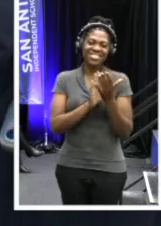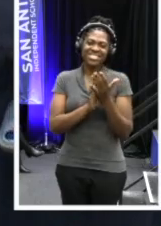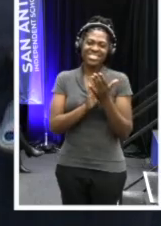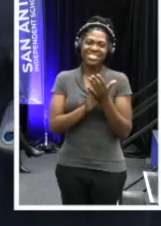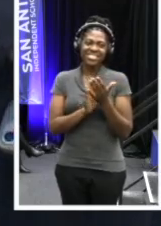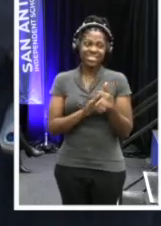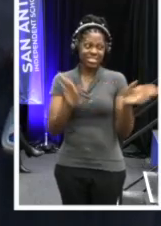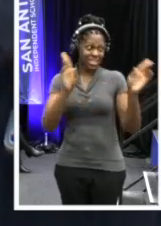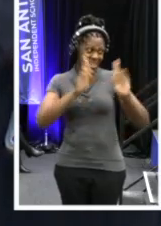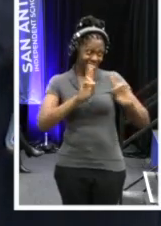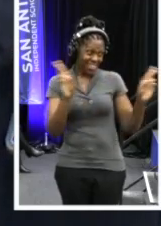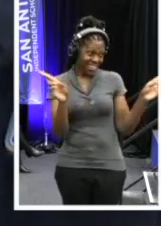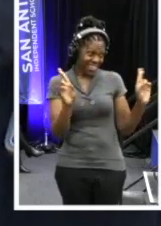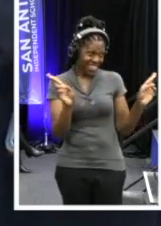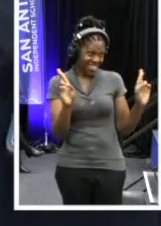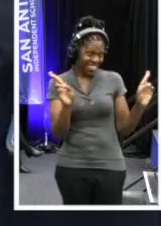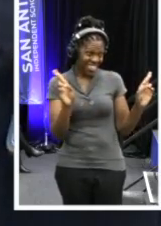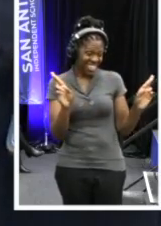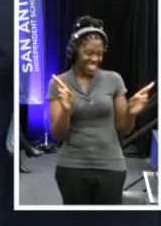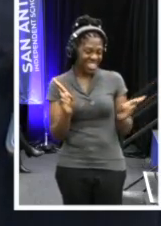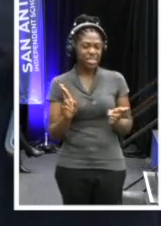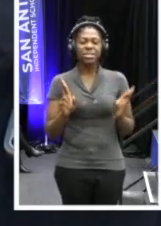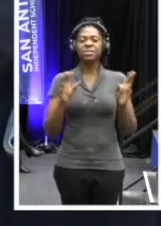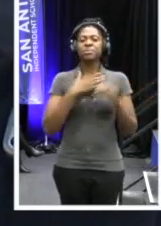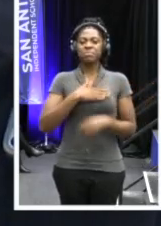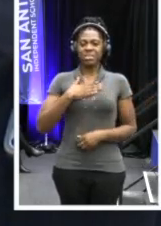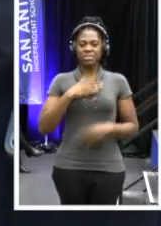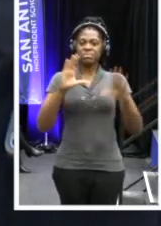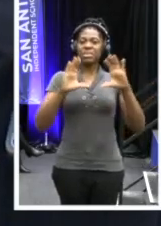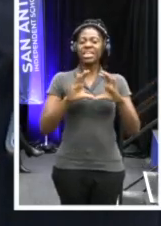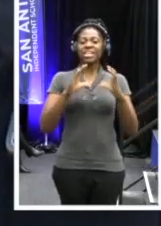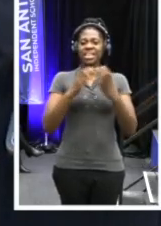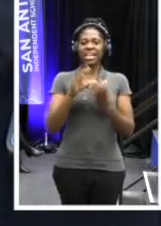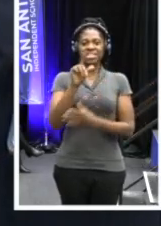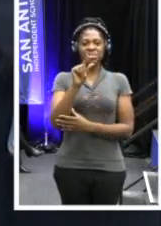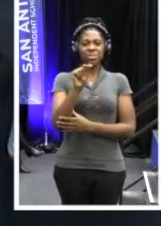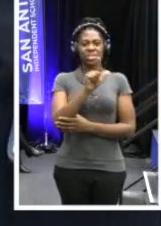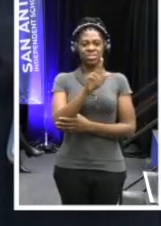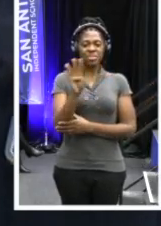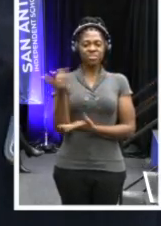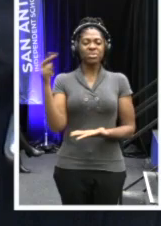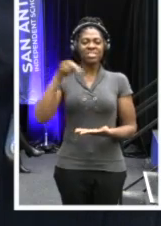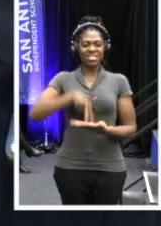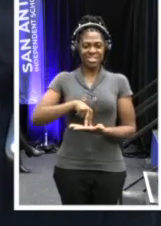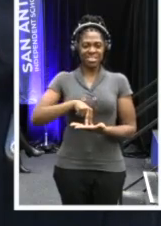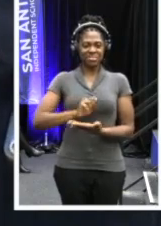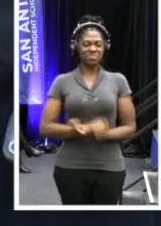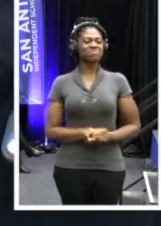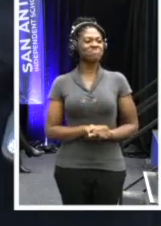Are y'all ready? Would the class of 2024 please stand?